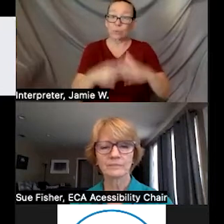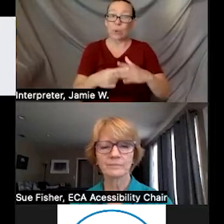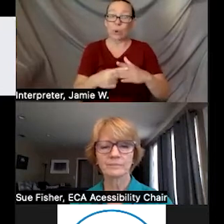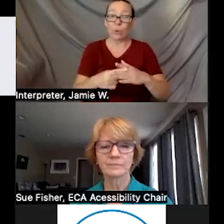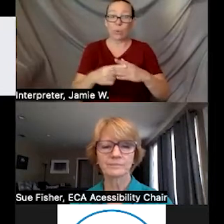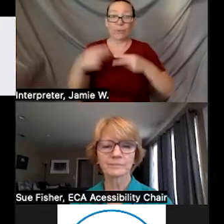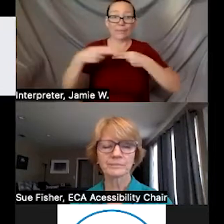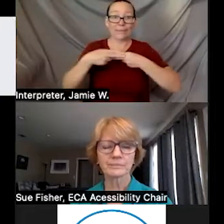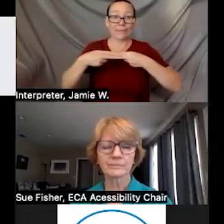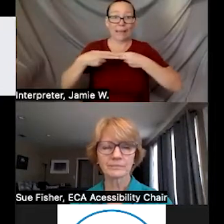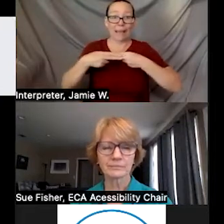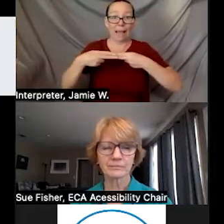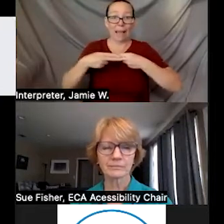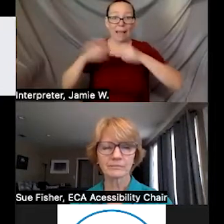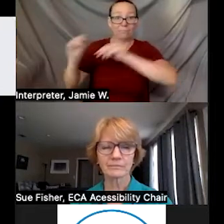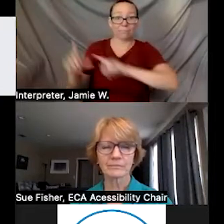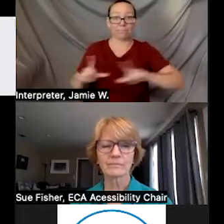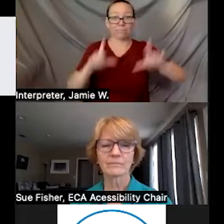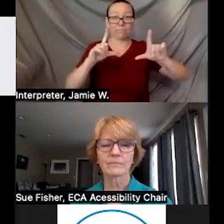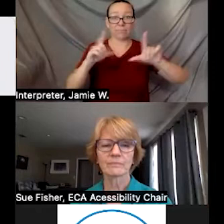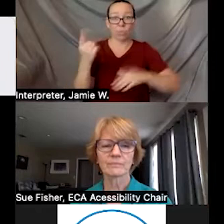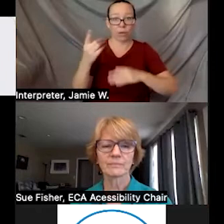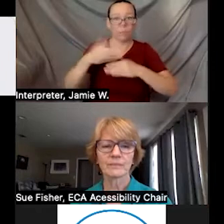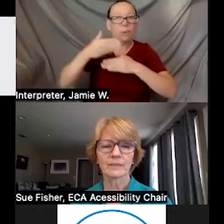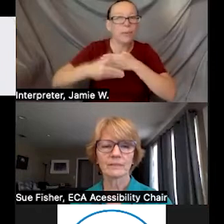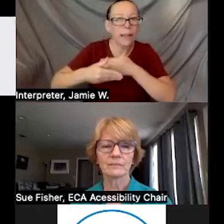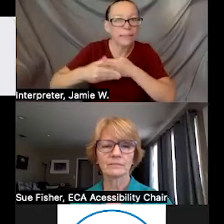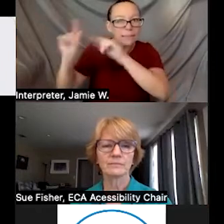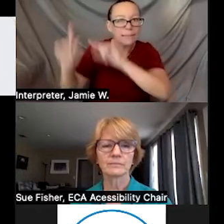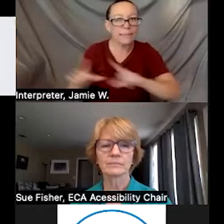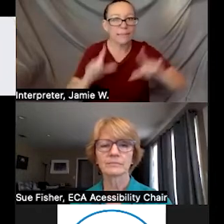So let's go next slide.